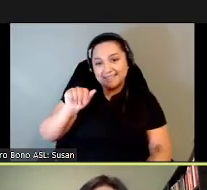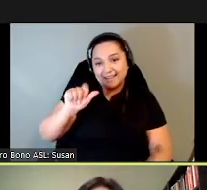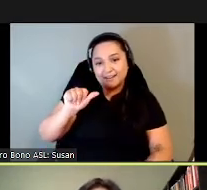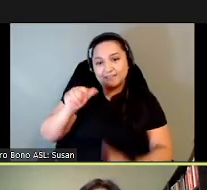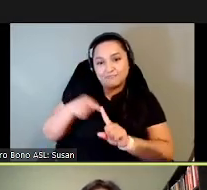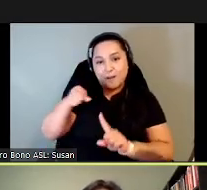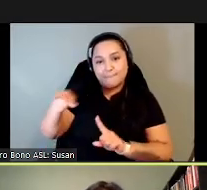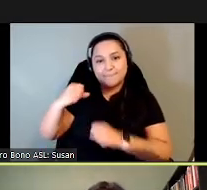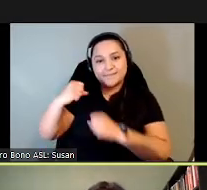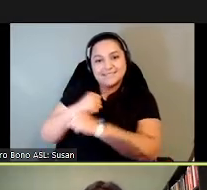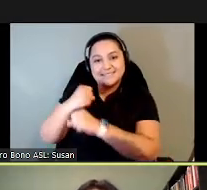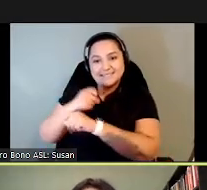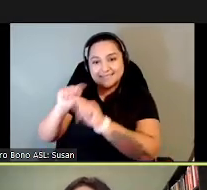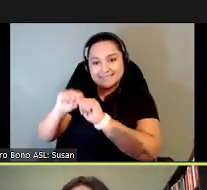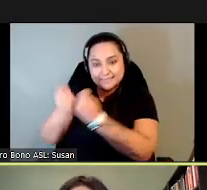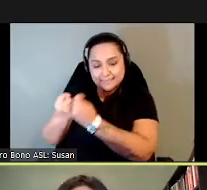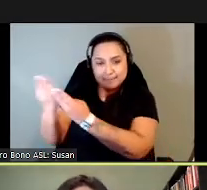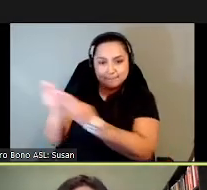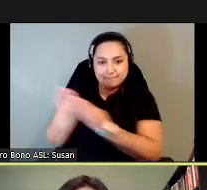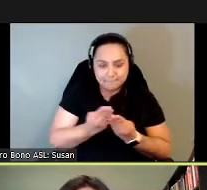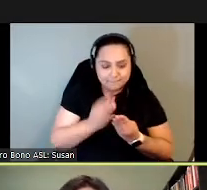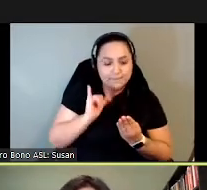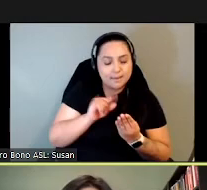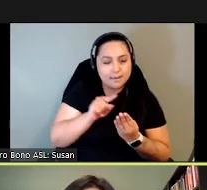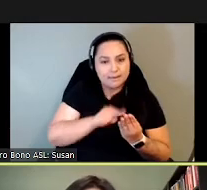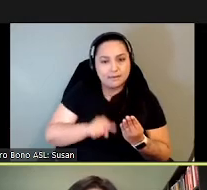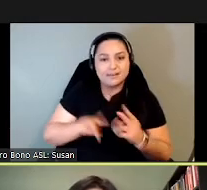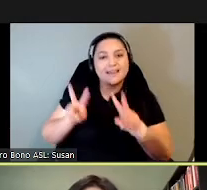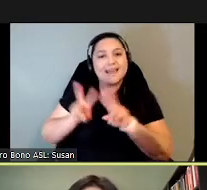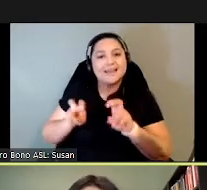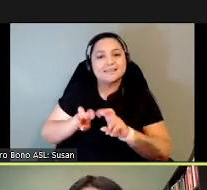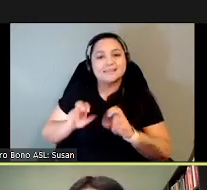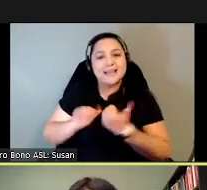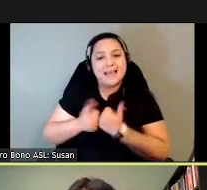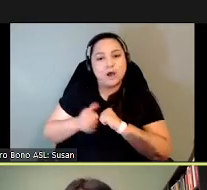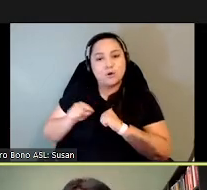analyzing how the brains process this music,